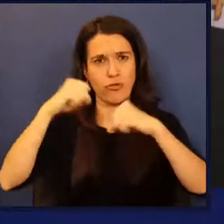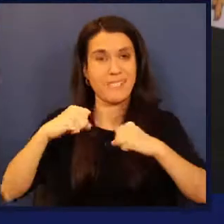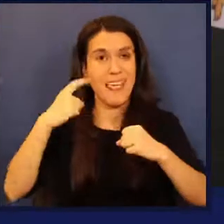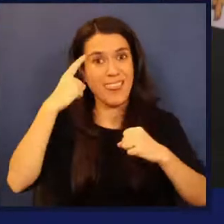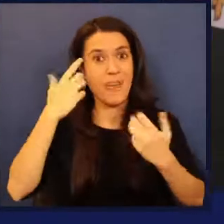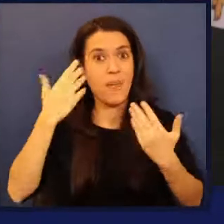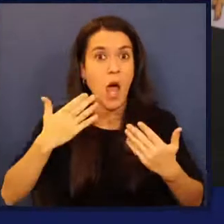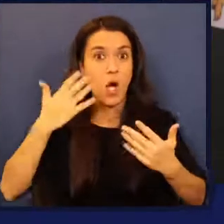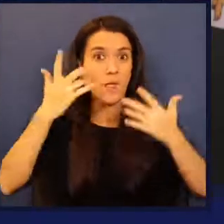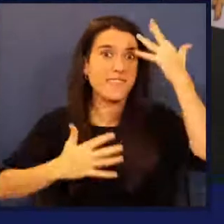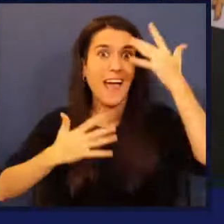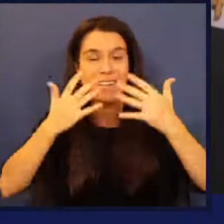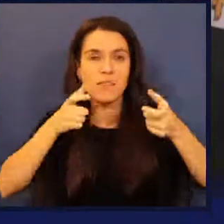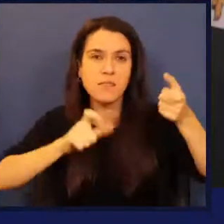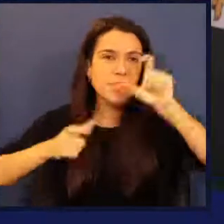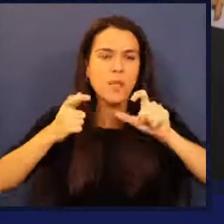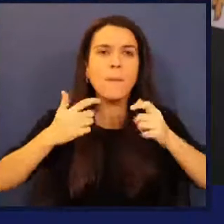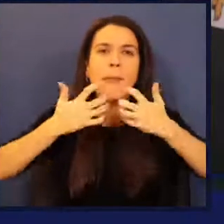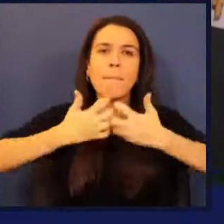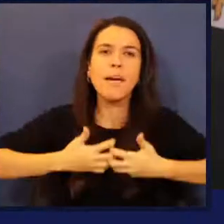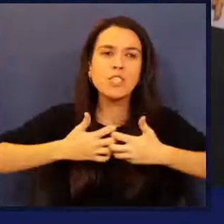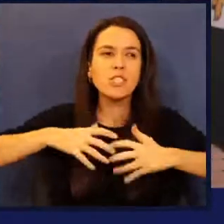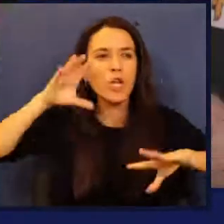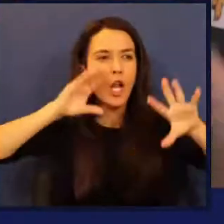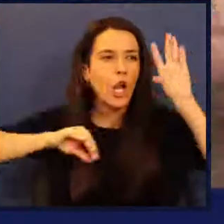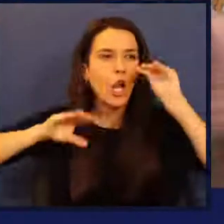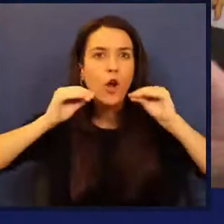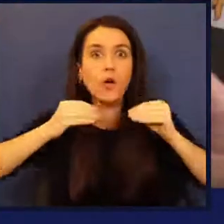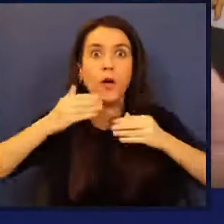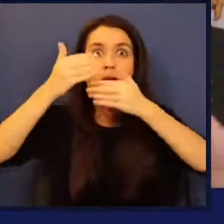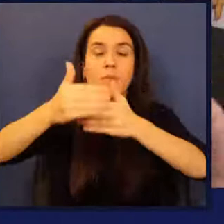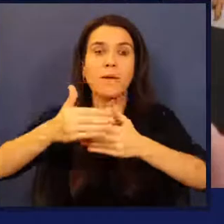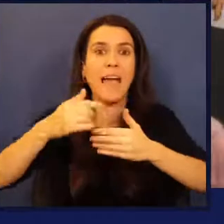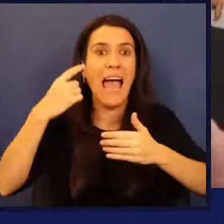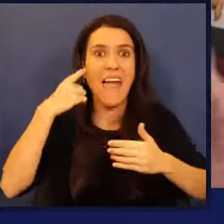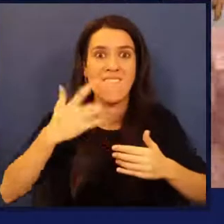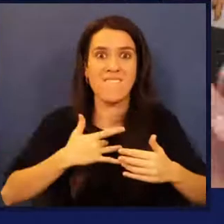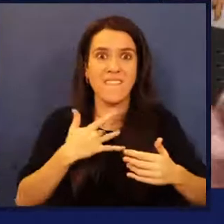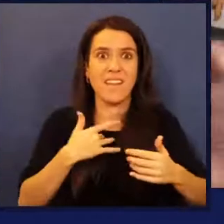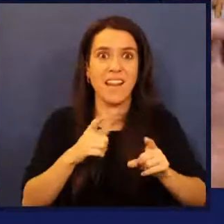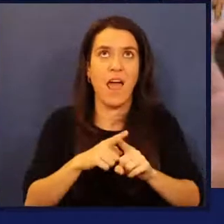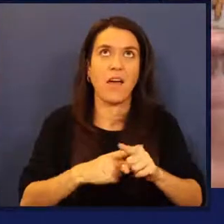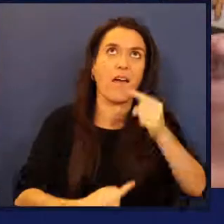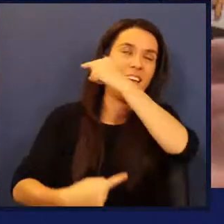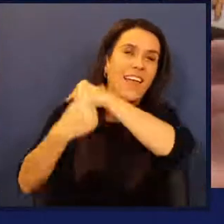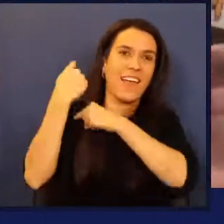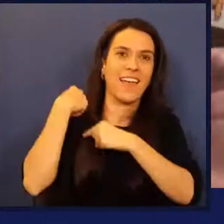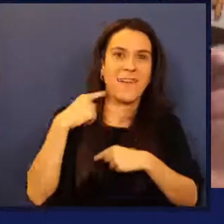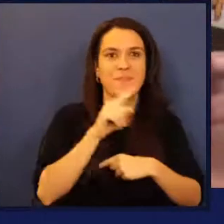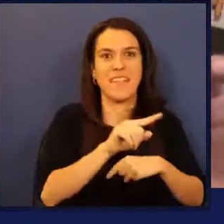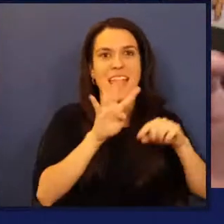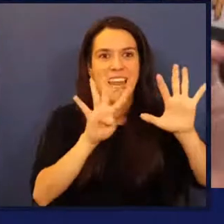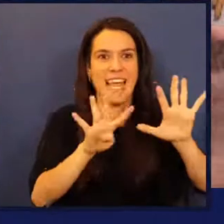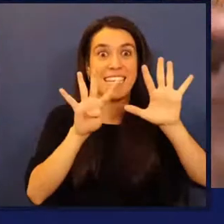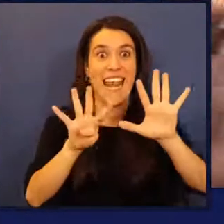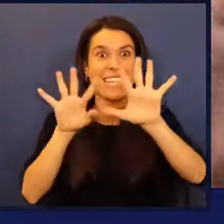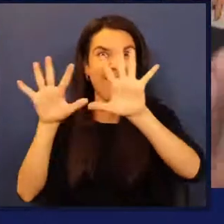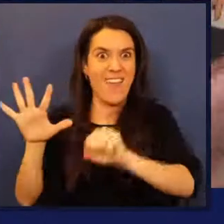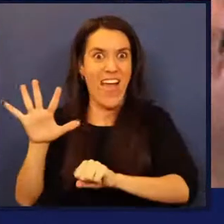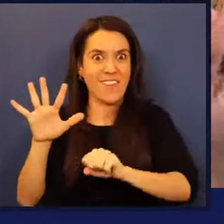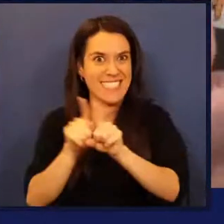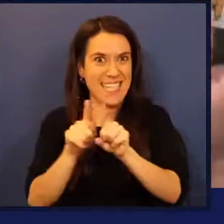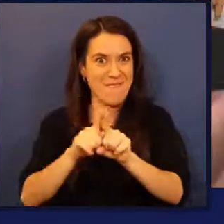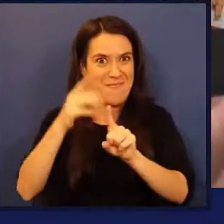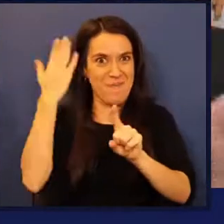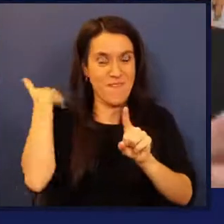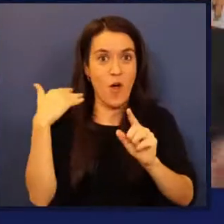because machine learning models are now going into production, it's like 1995 all over again for programmers. Remember in programming, we used to like, oh, we should